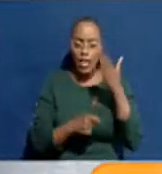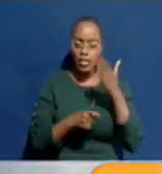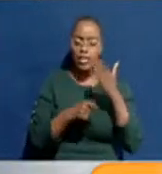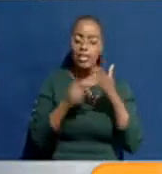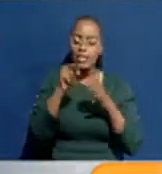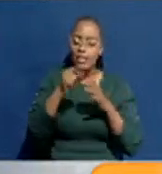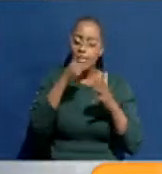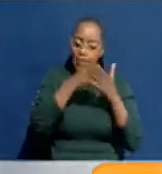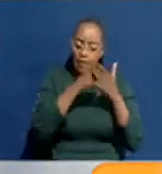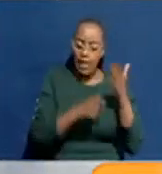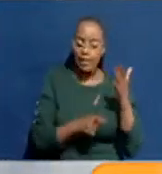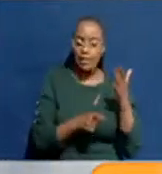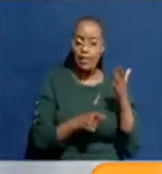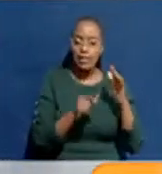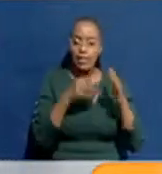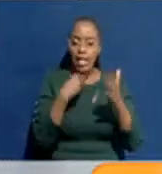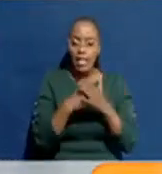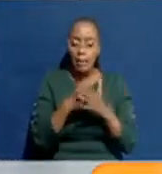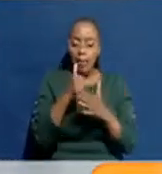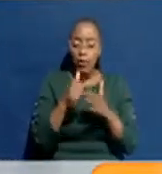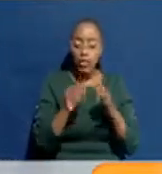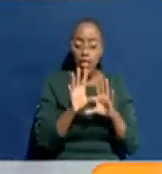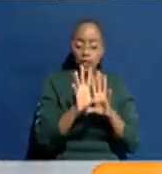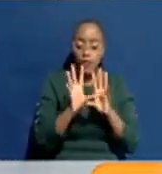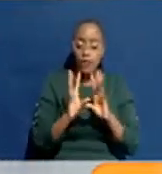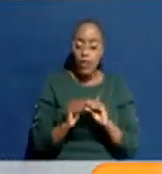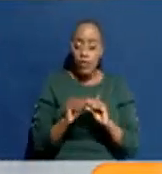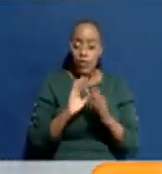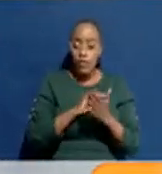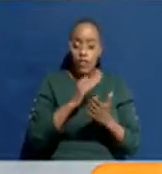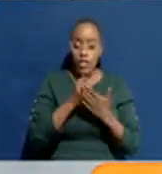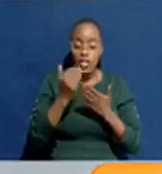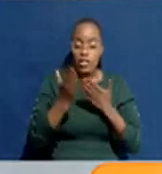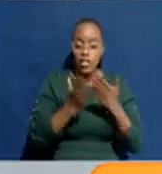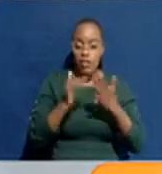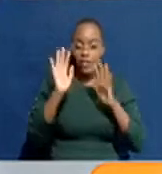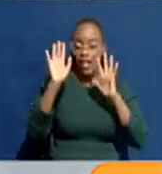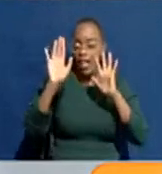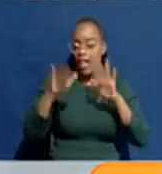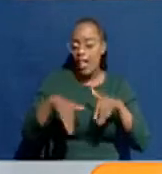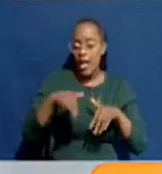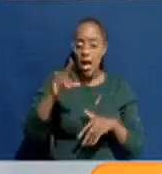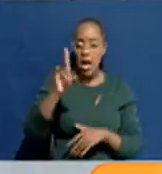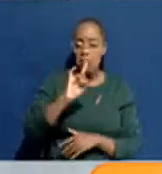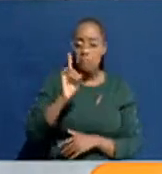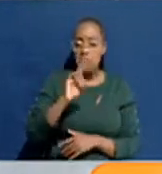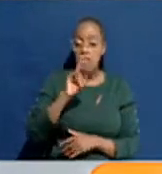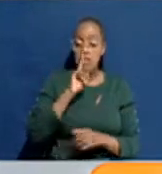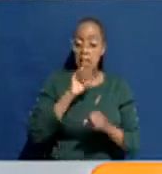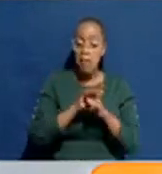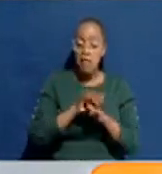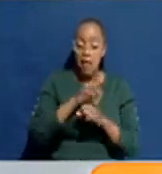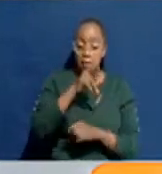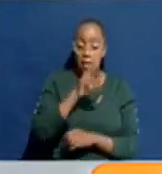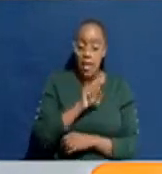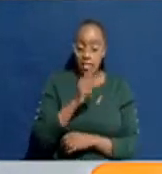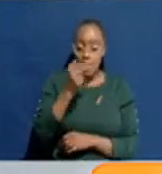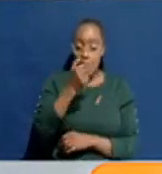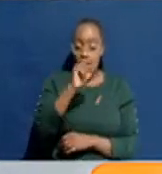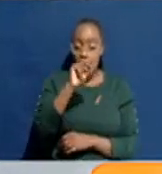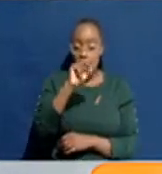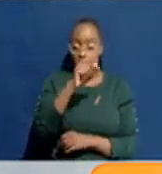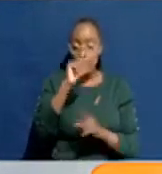tax, and the money will go to the consolidated fund services, never mind that the promise by PS Hinga had been